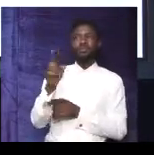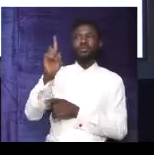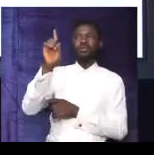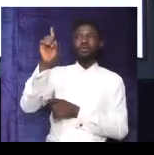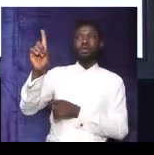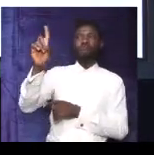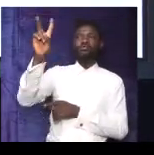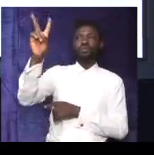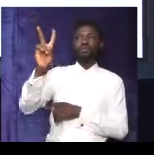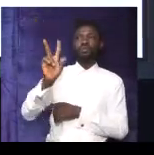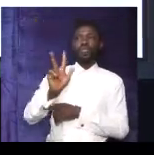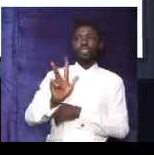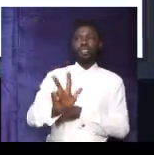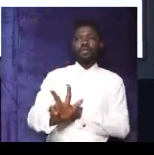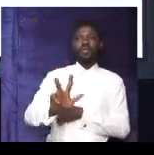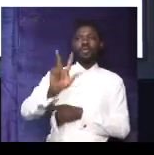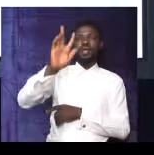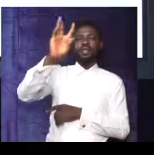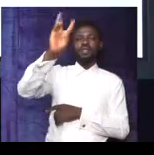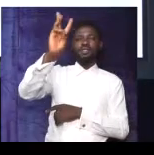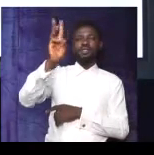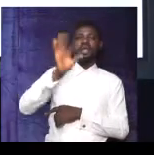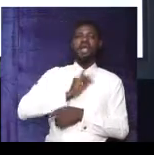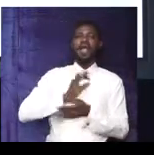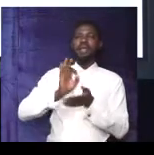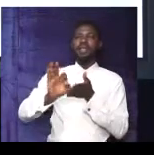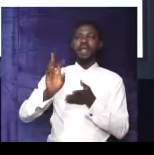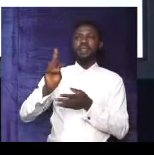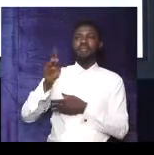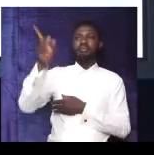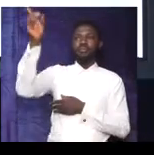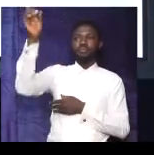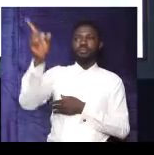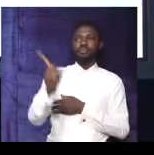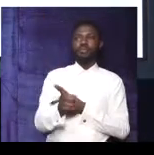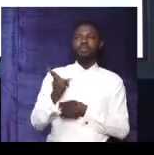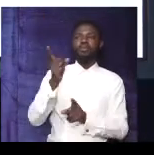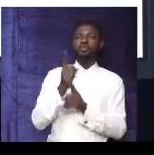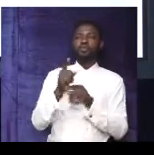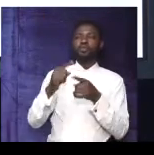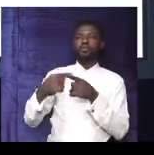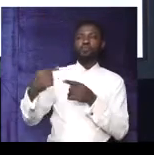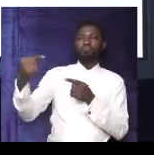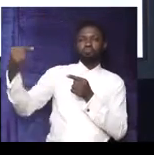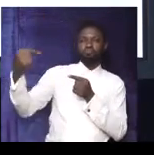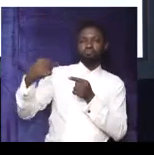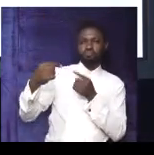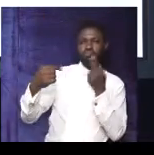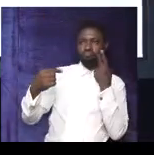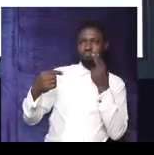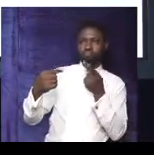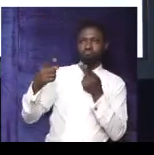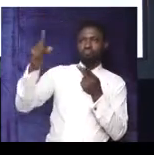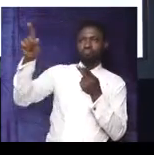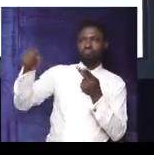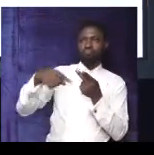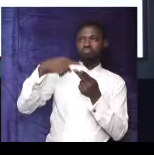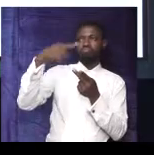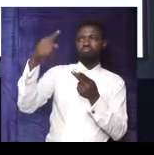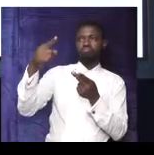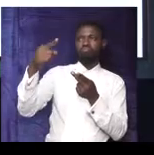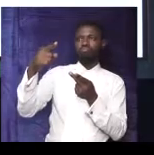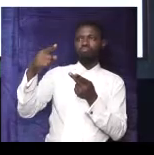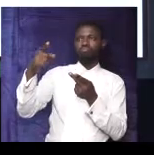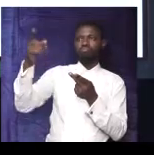These are the intersection points, 1 here, 2 here. Now I count them diagonally, and just to guide me, I draw circles. See